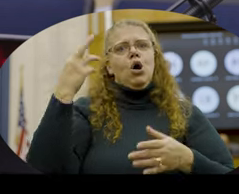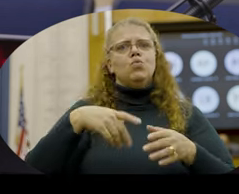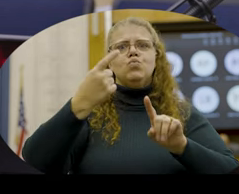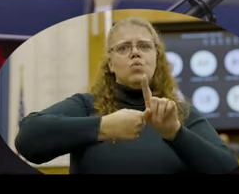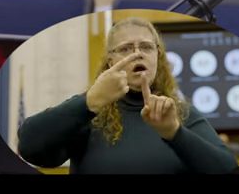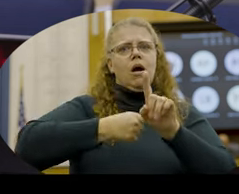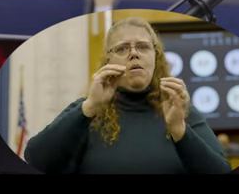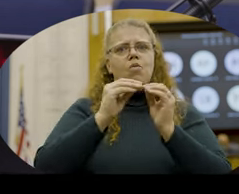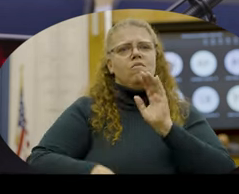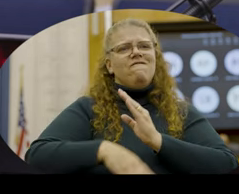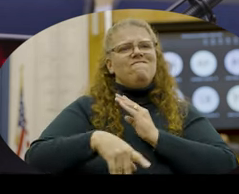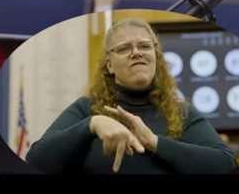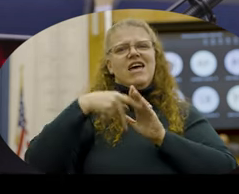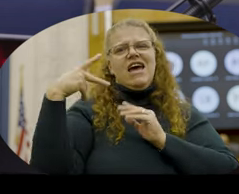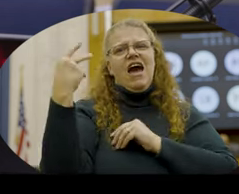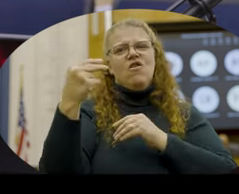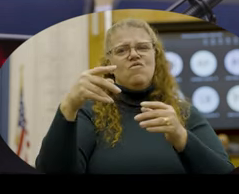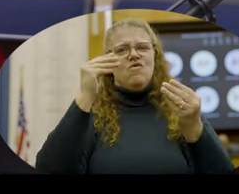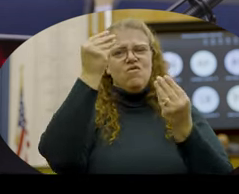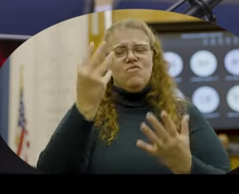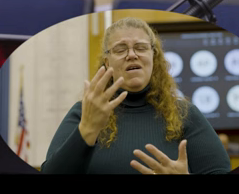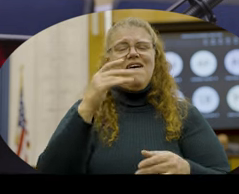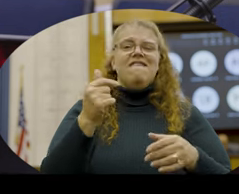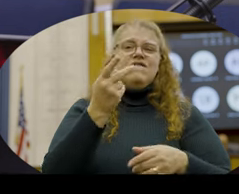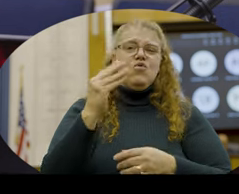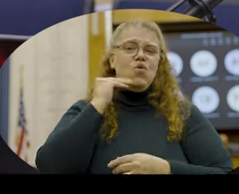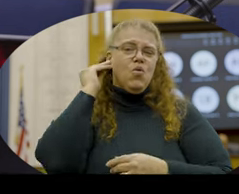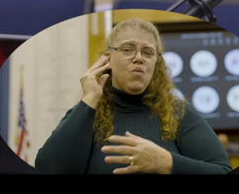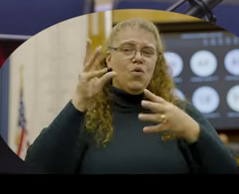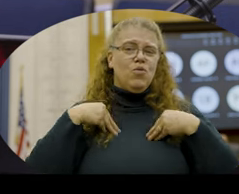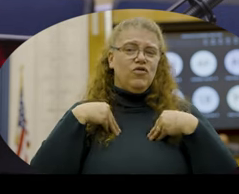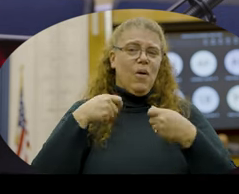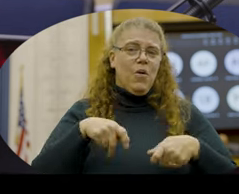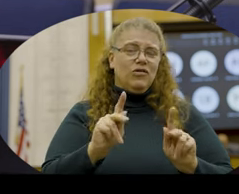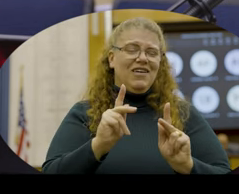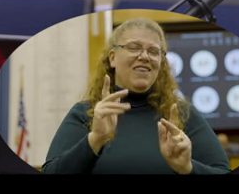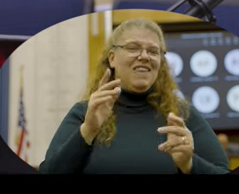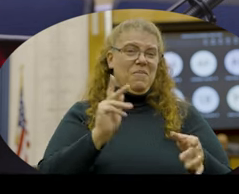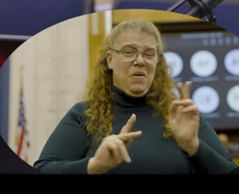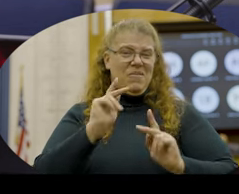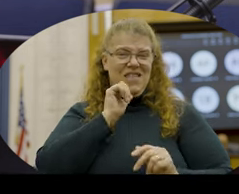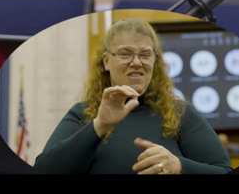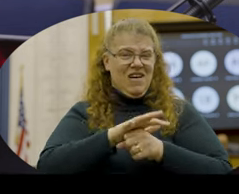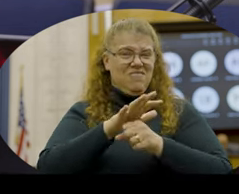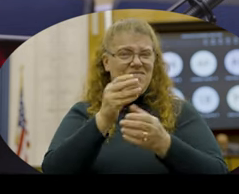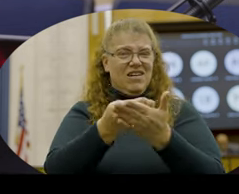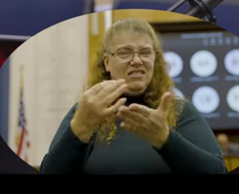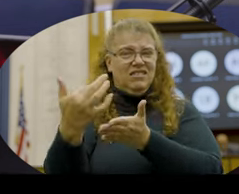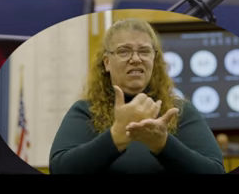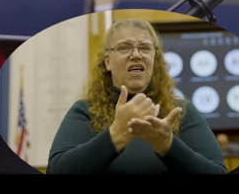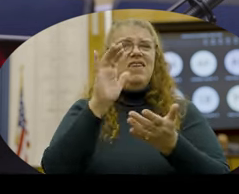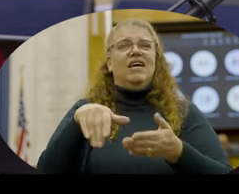eviction notices, and fewer home ownership opportunities, especially for our low-income residents. To address